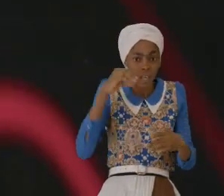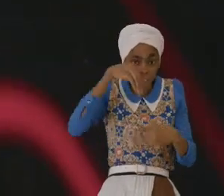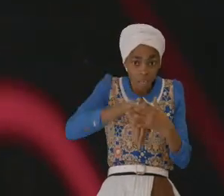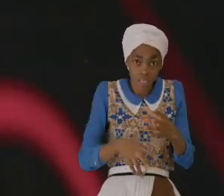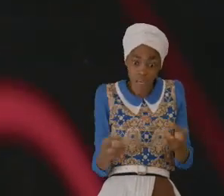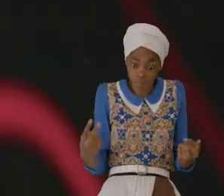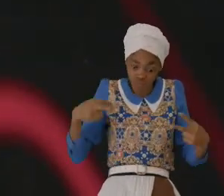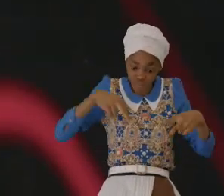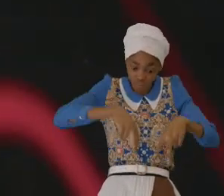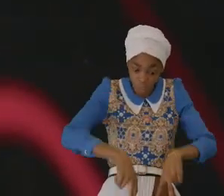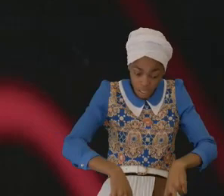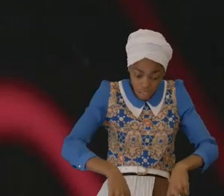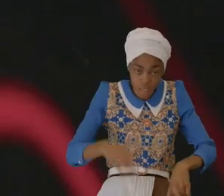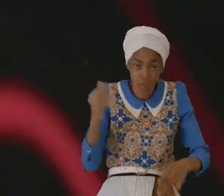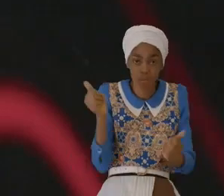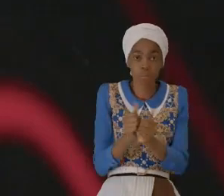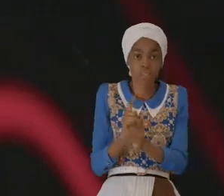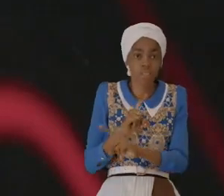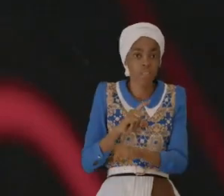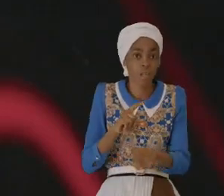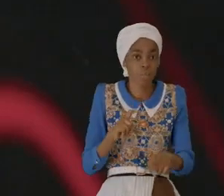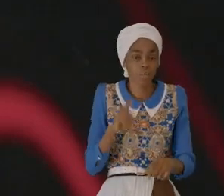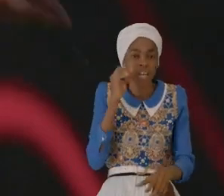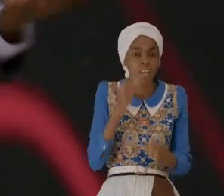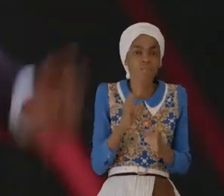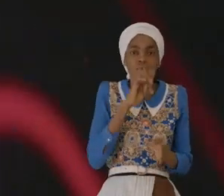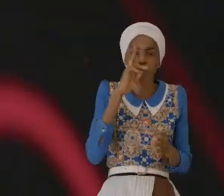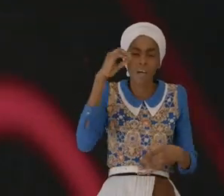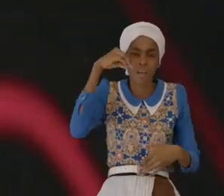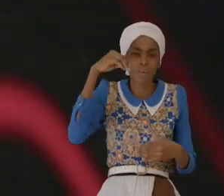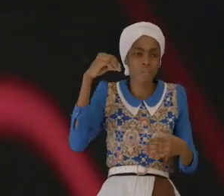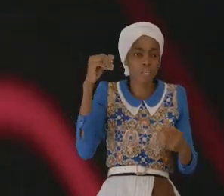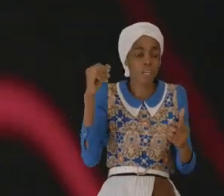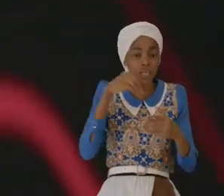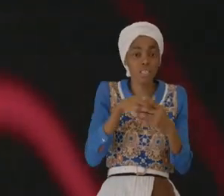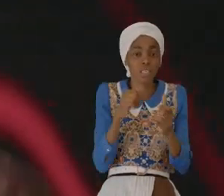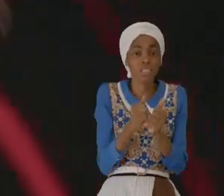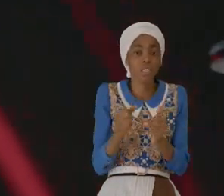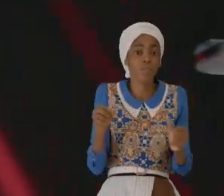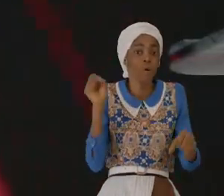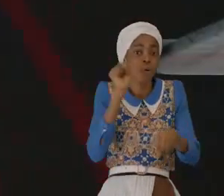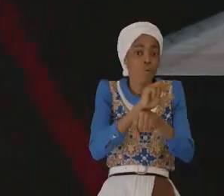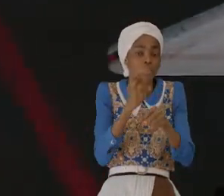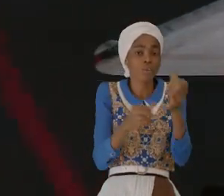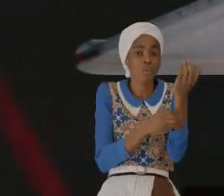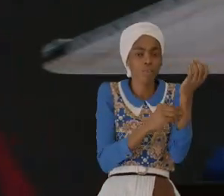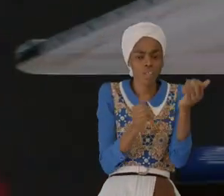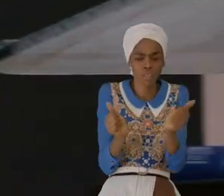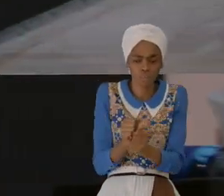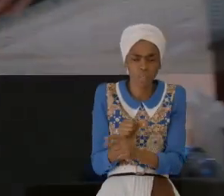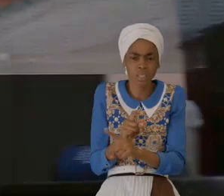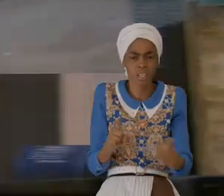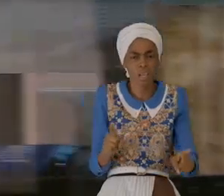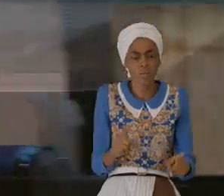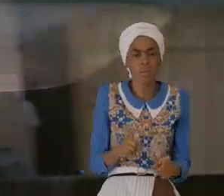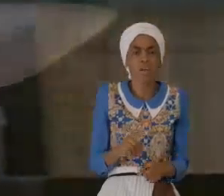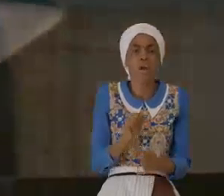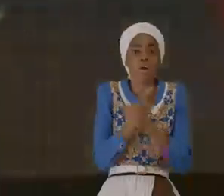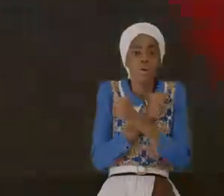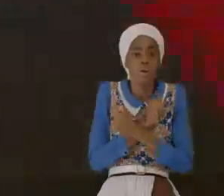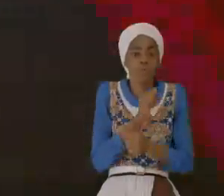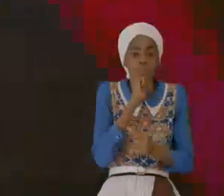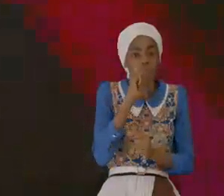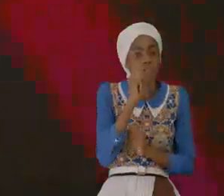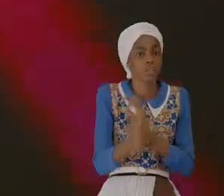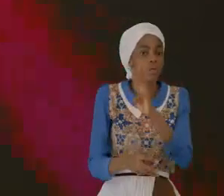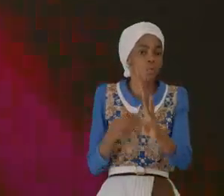if you're the same evil with them, if you're in the same works of the flesh with them? Love not the world, neither the things that